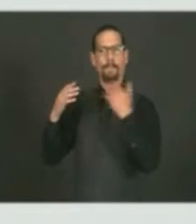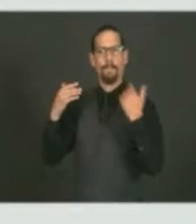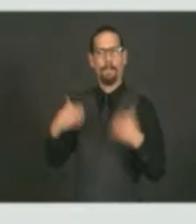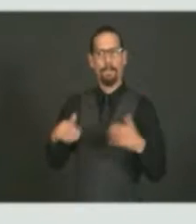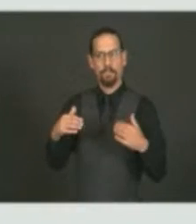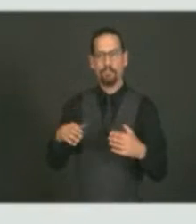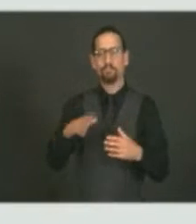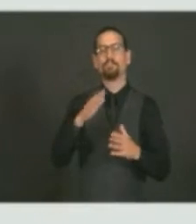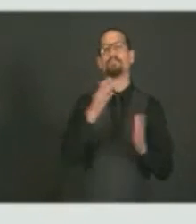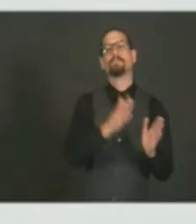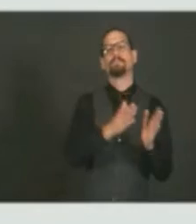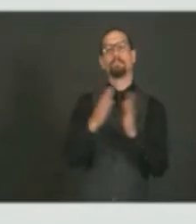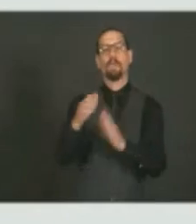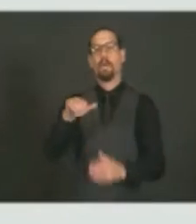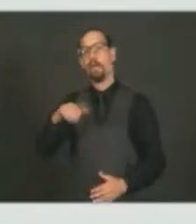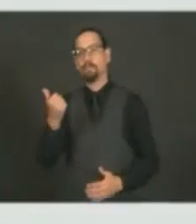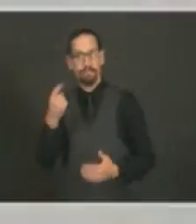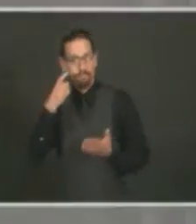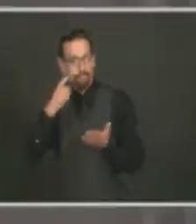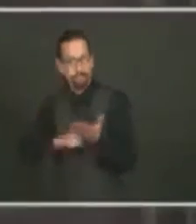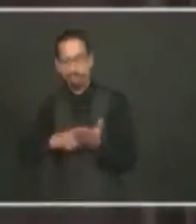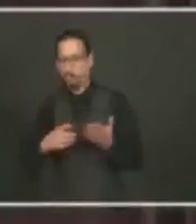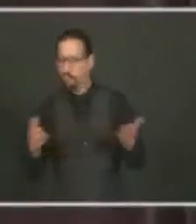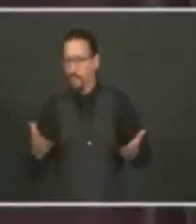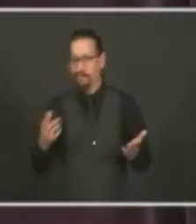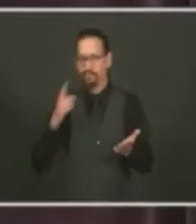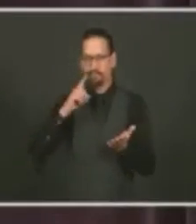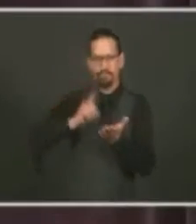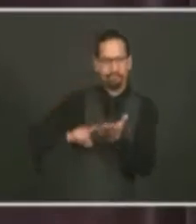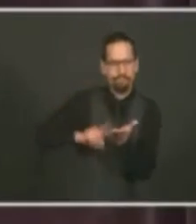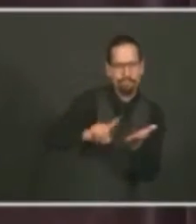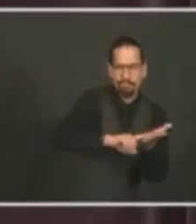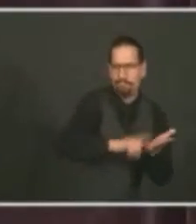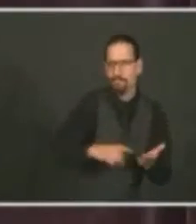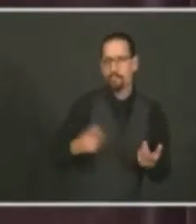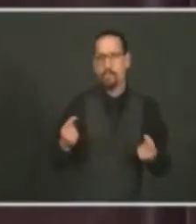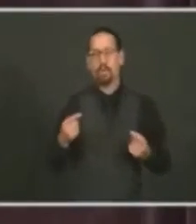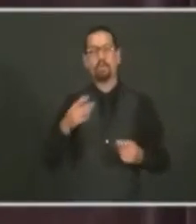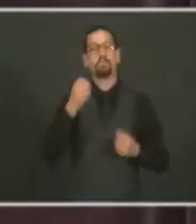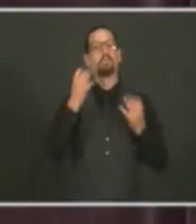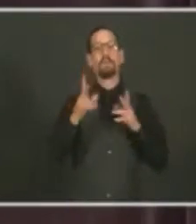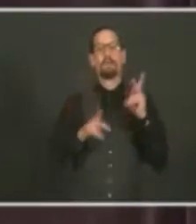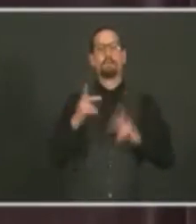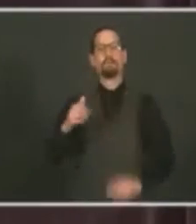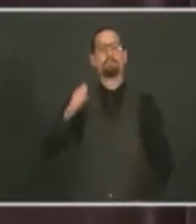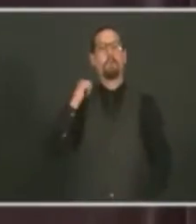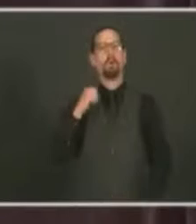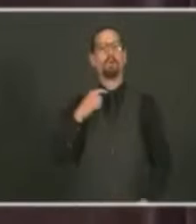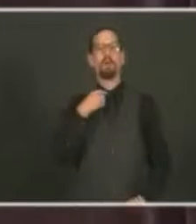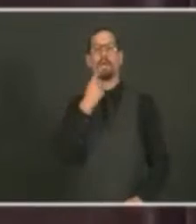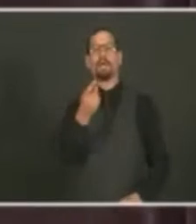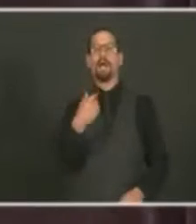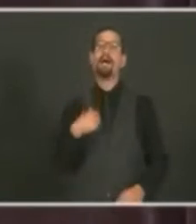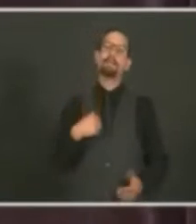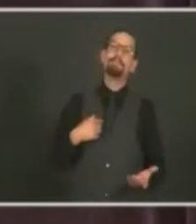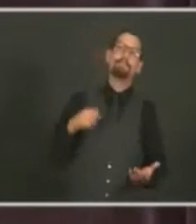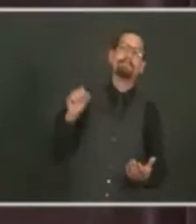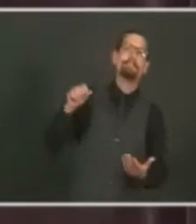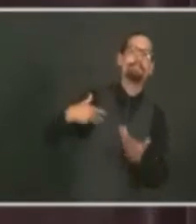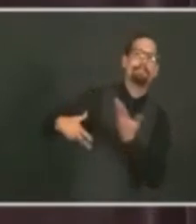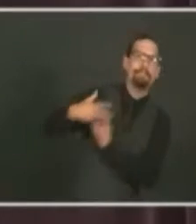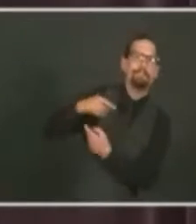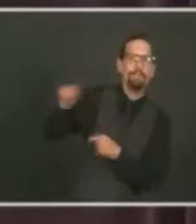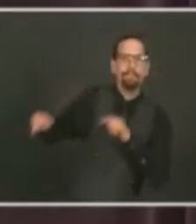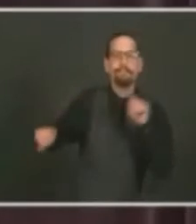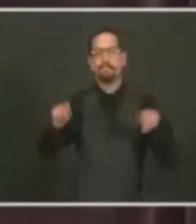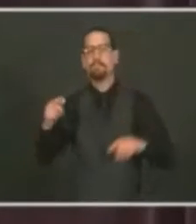forthcoming with our case investigators when they get called by the Rhode Island Department of Health. I want